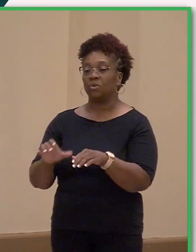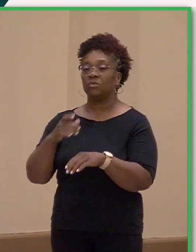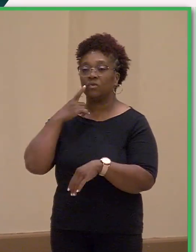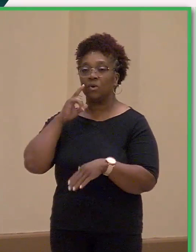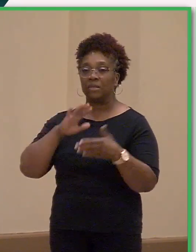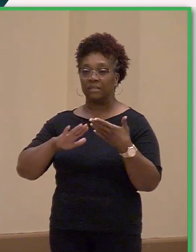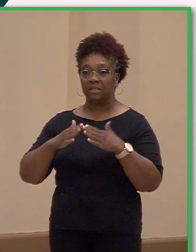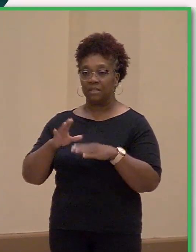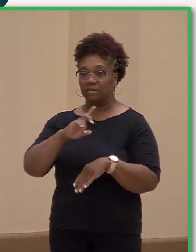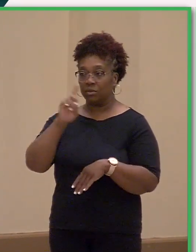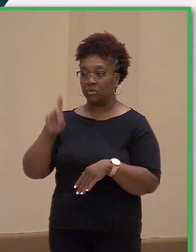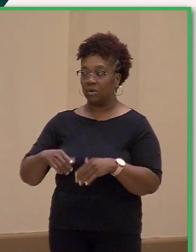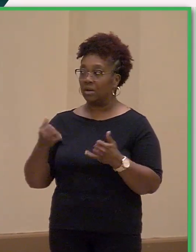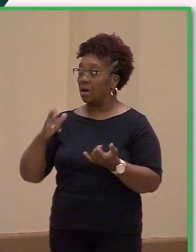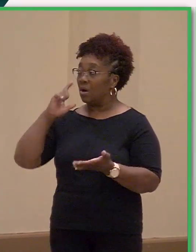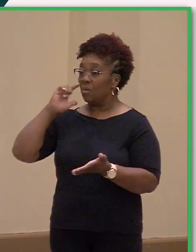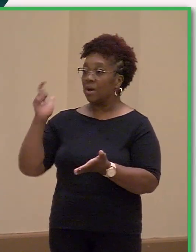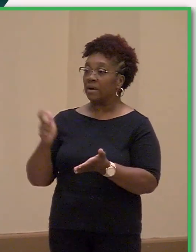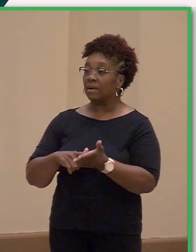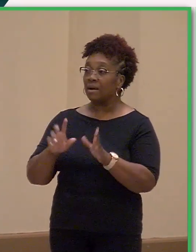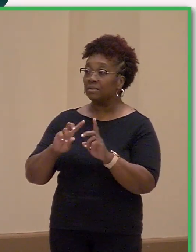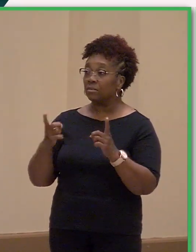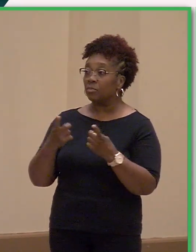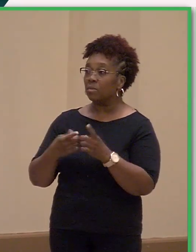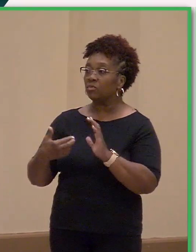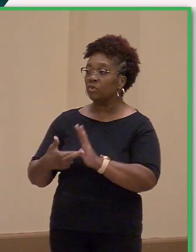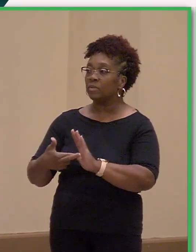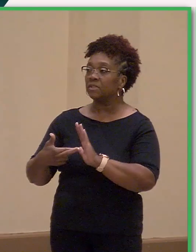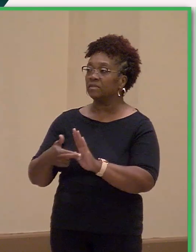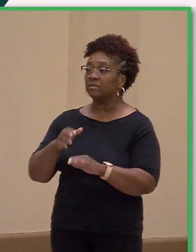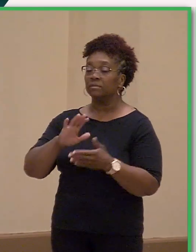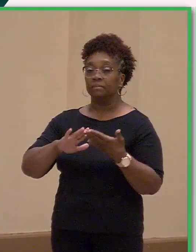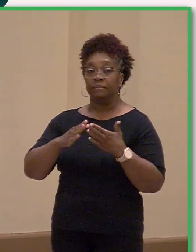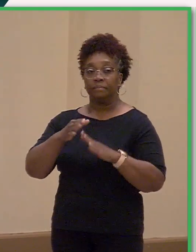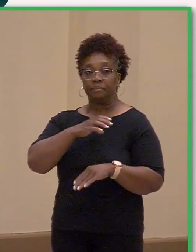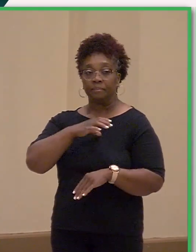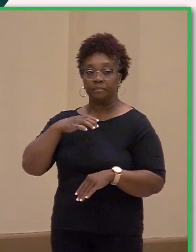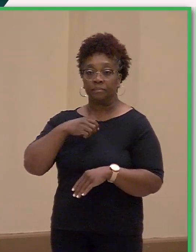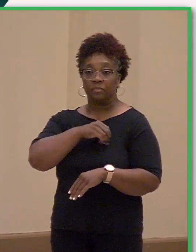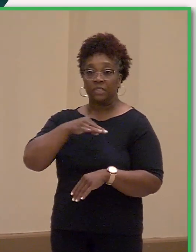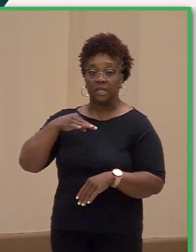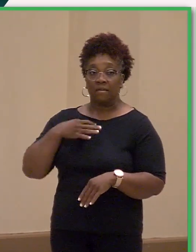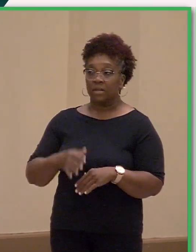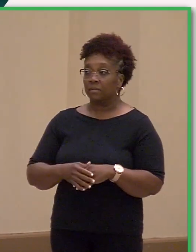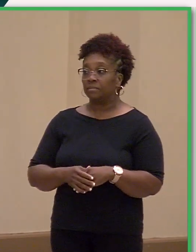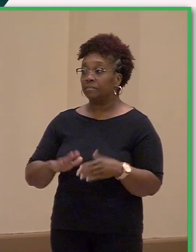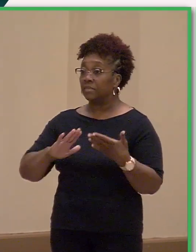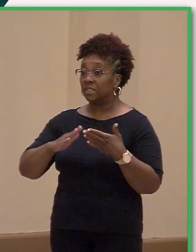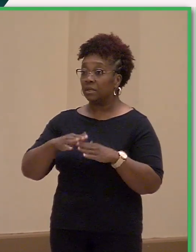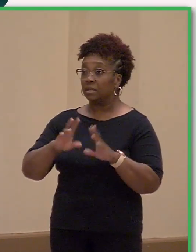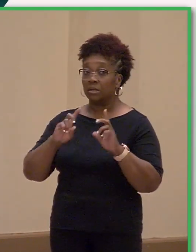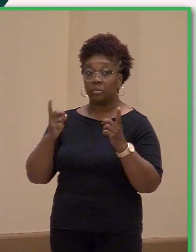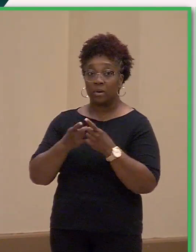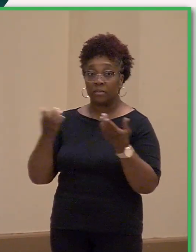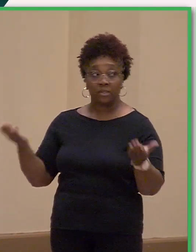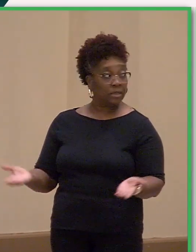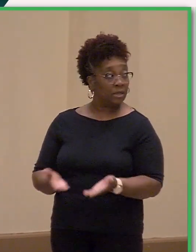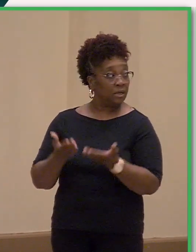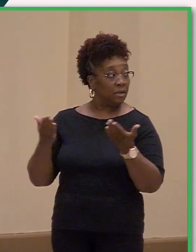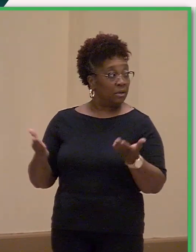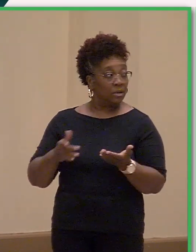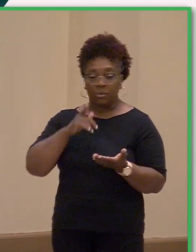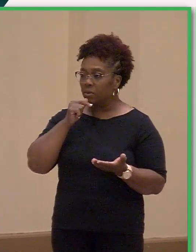move to our recognition of department representatives and city council staff. Do we have any city departments that are with us today? Oh,